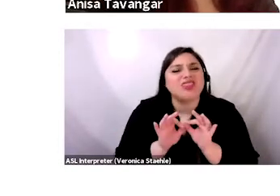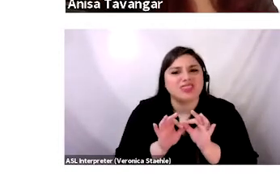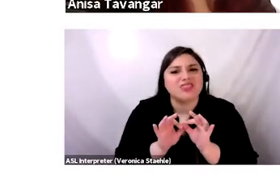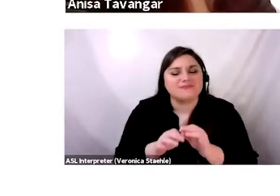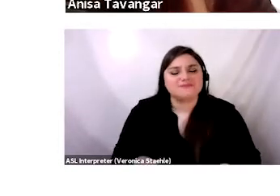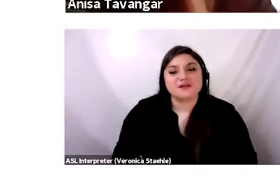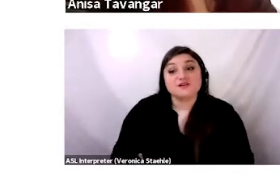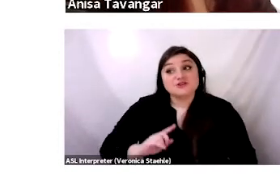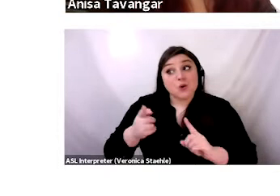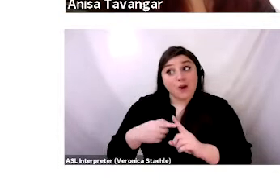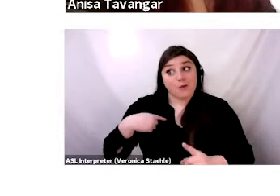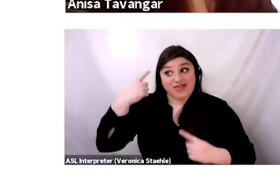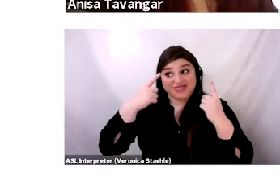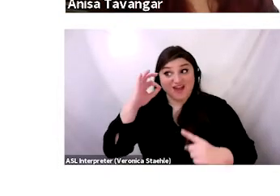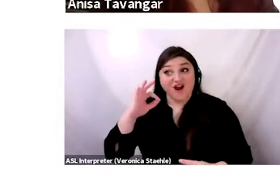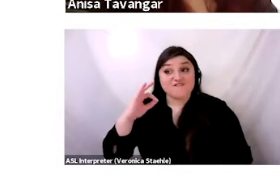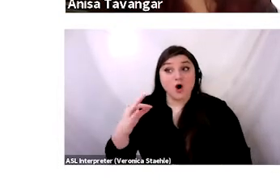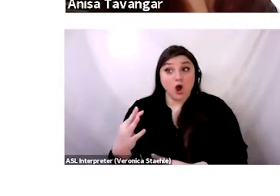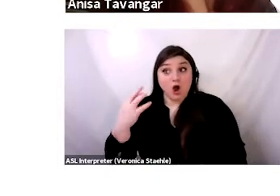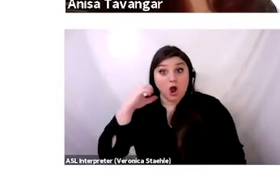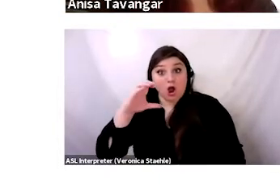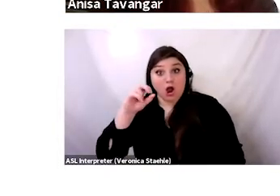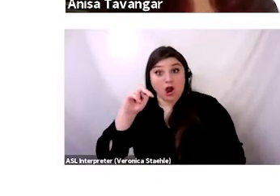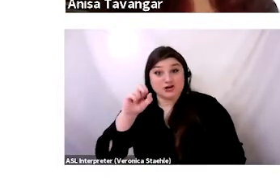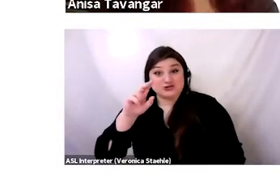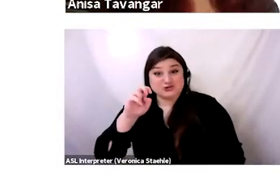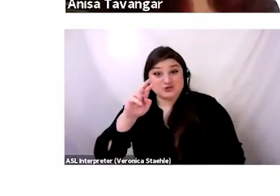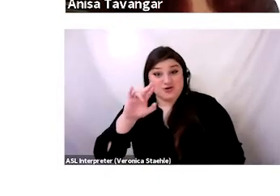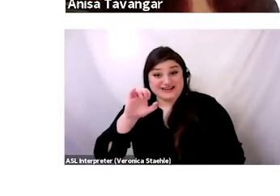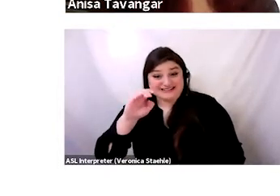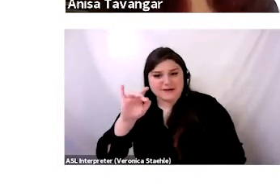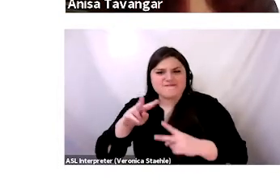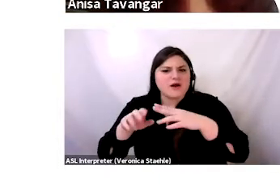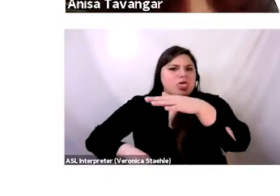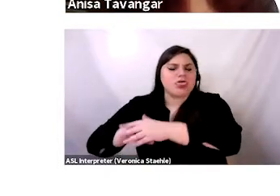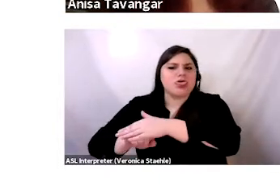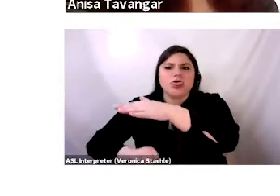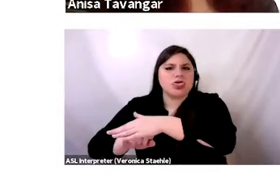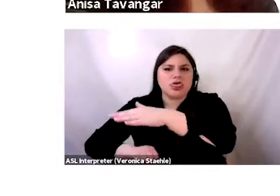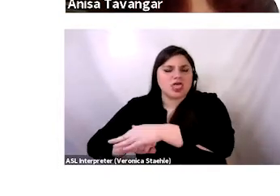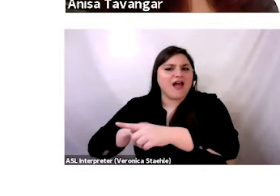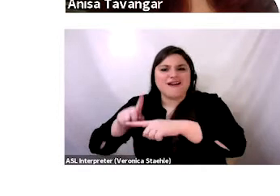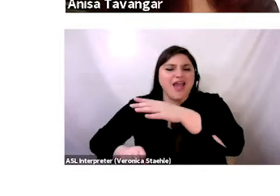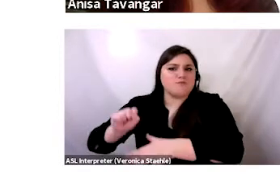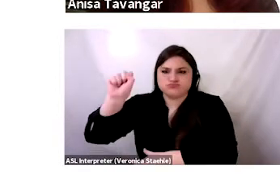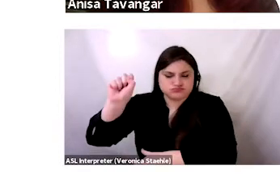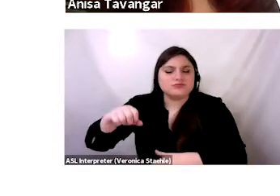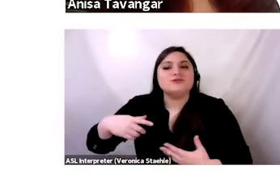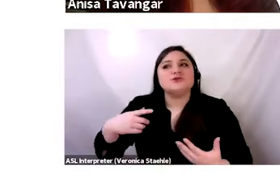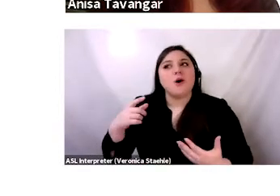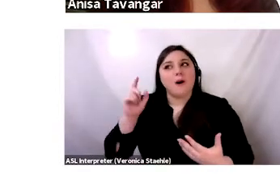when we understand beauty beyond the notion of consumerism, it has the ability to do that. And this is sort of what Bell Hooks is talking about